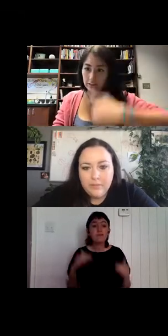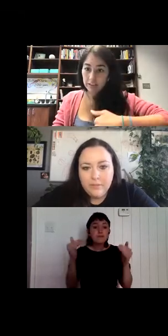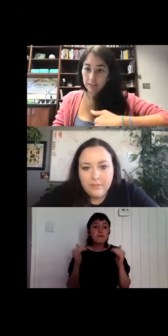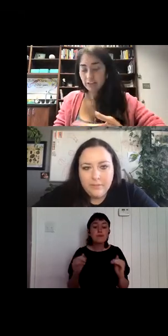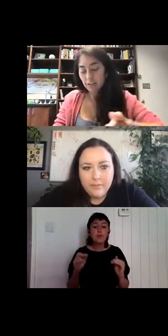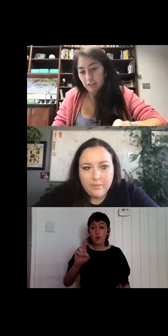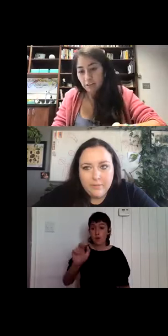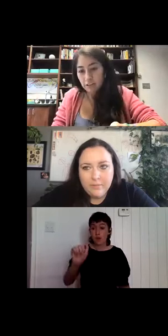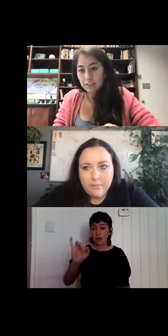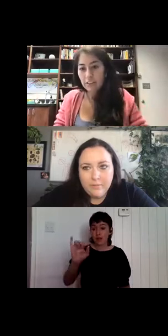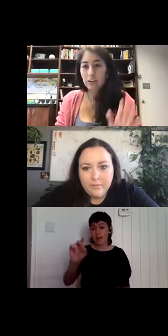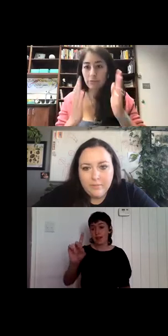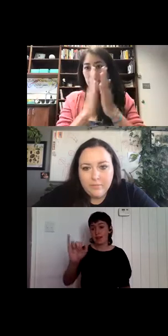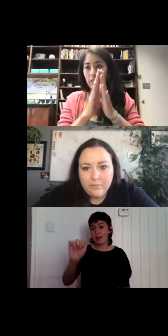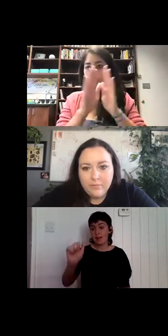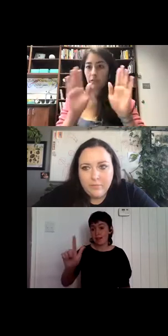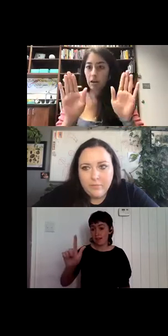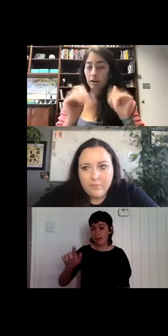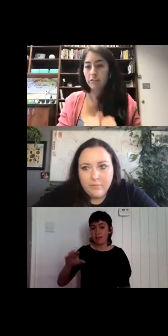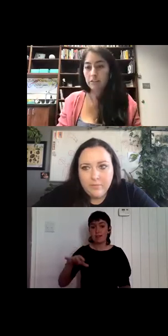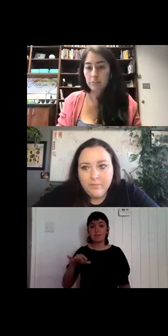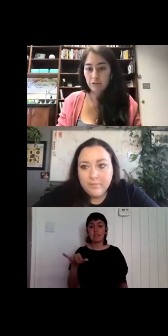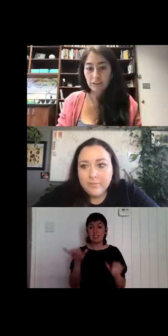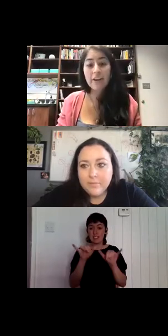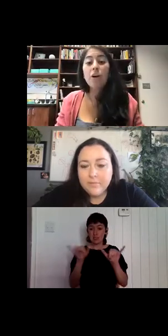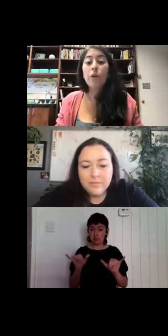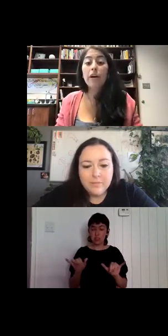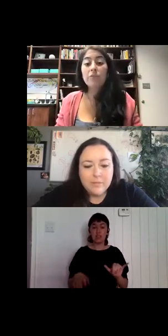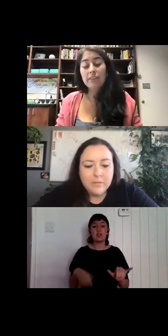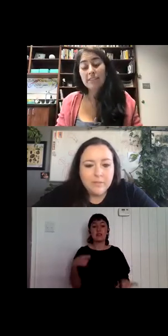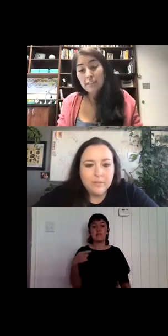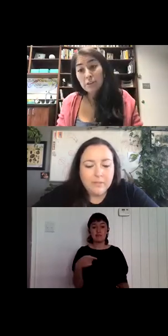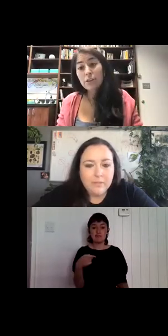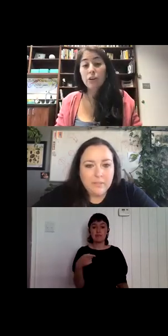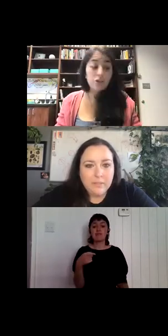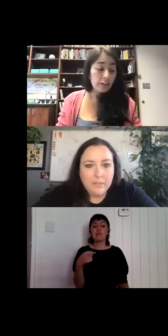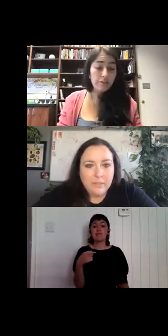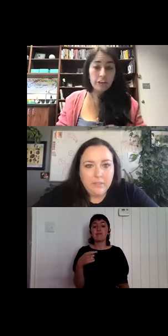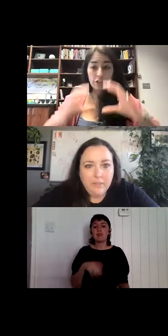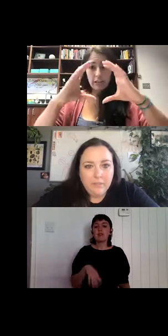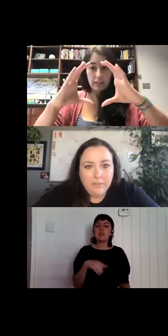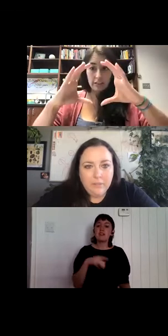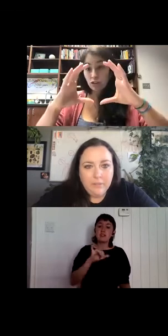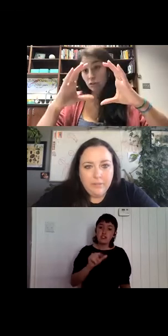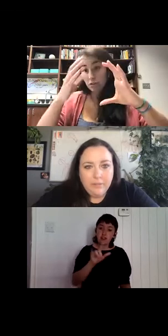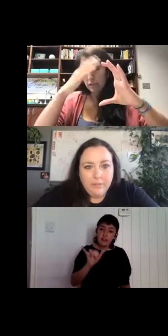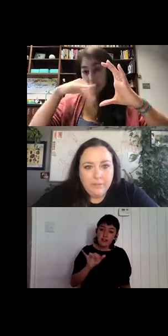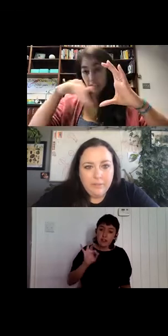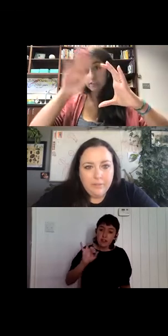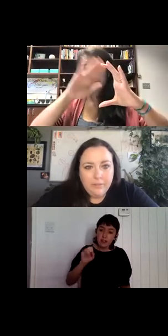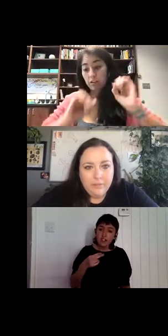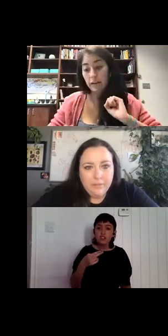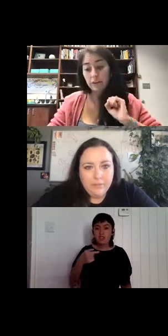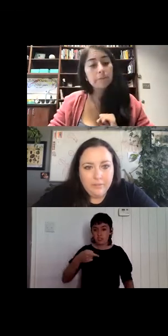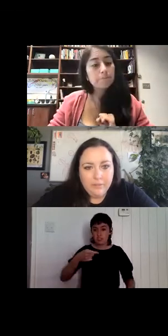You cut us down the center, cut this turtle down the center, we are symmetric. Whereas with a sea anemone or a jellyfish, it's a circle and